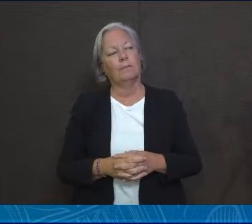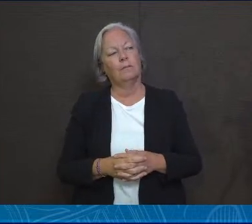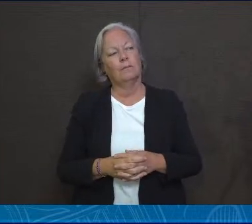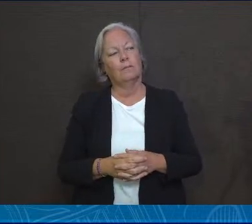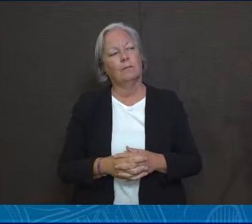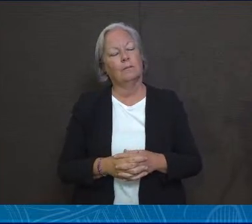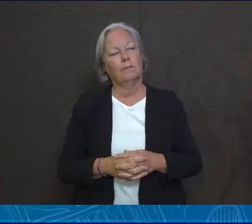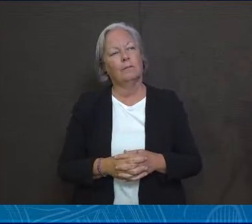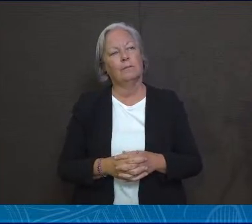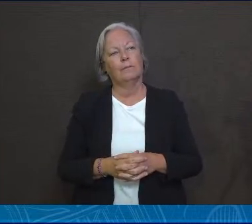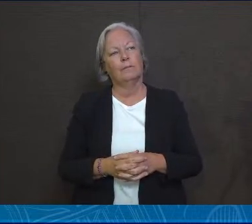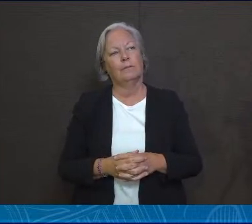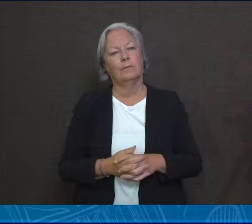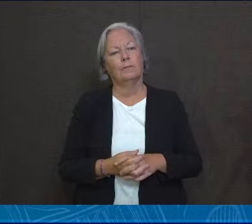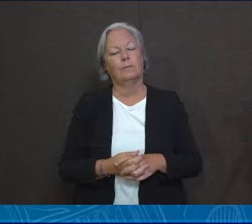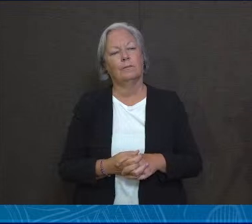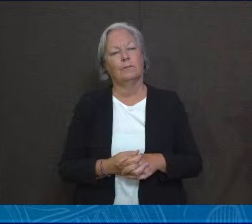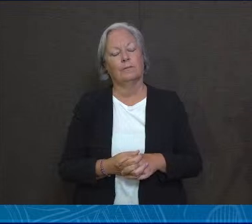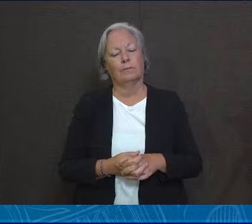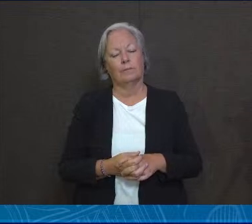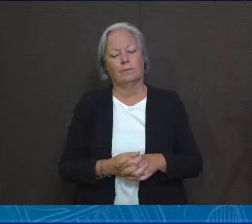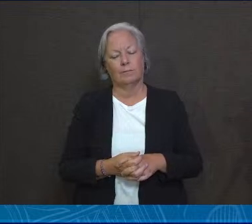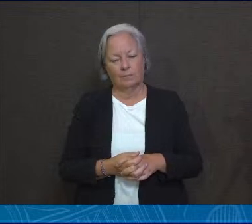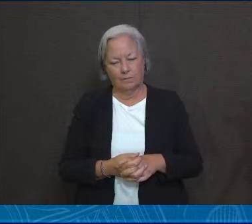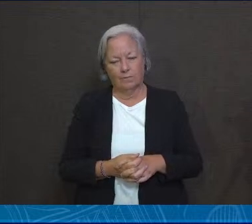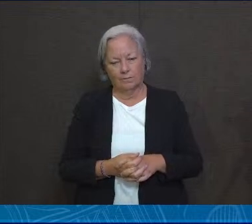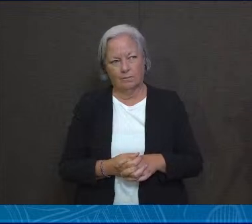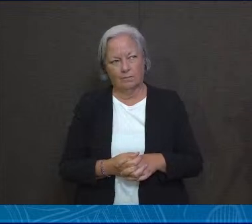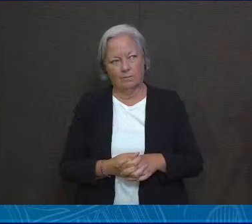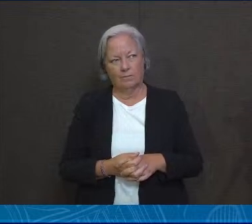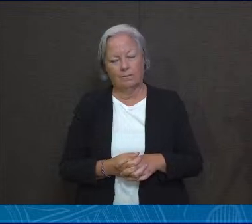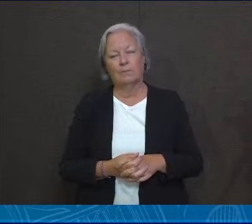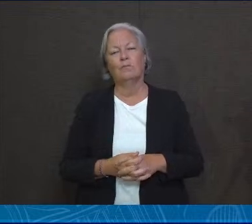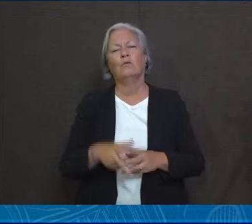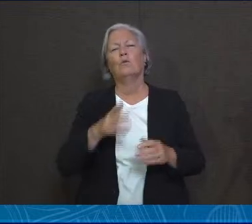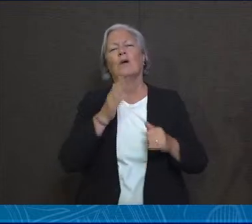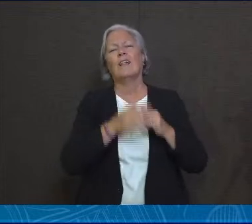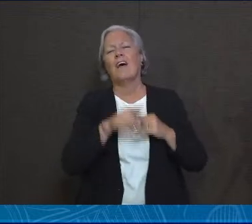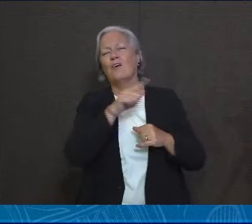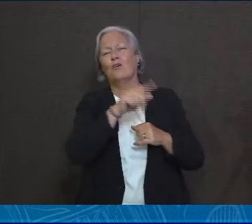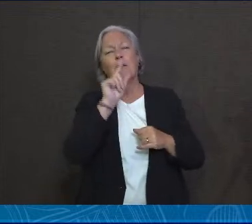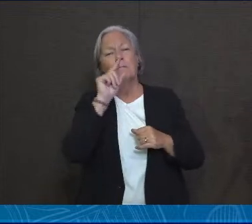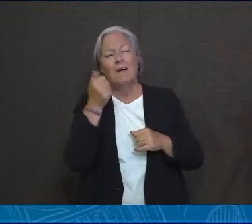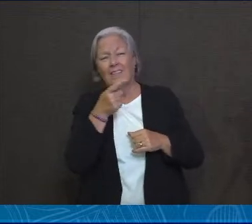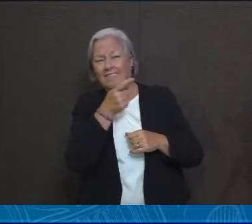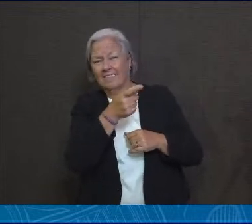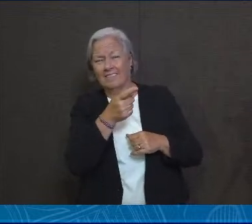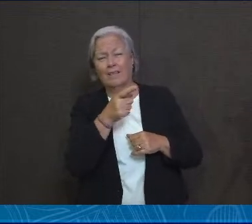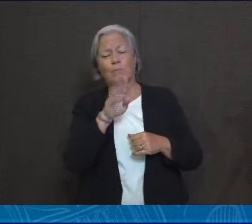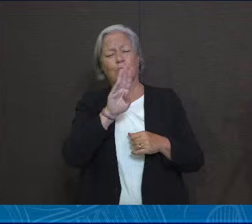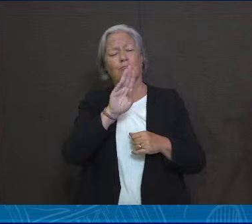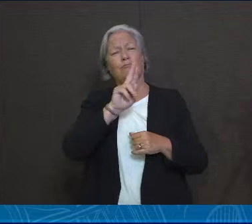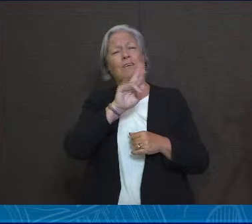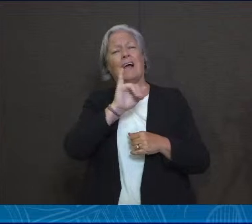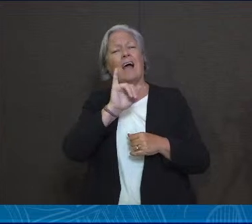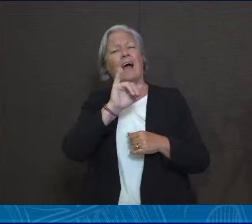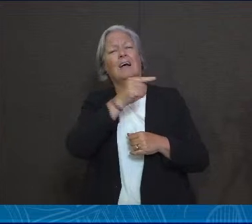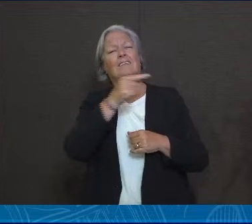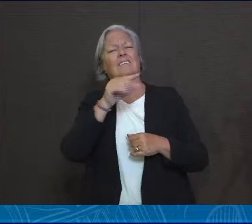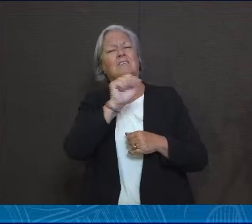Professor Nishikawa and Professor Briggs, your two's name were mentioned, I might offer the opportunity to you first to respond,